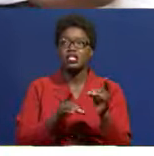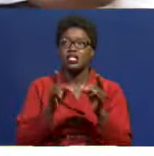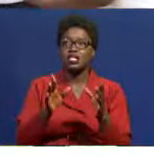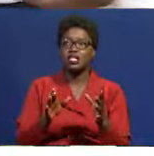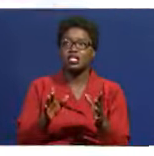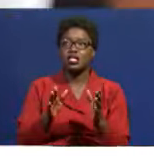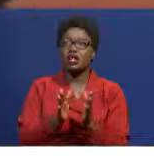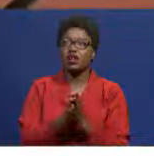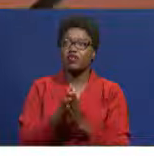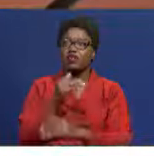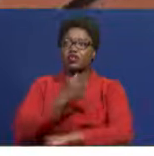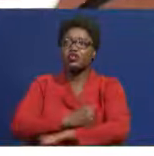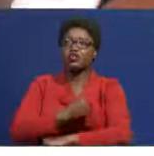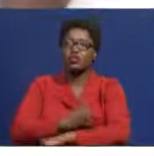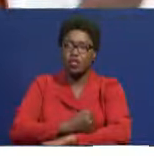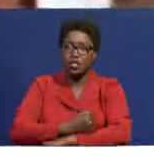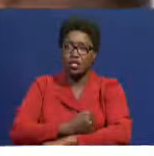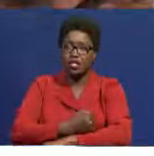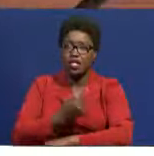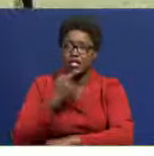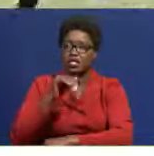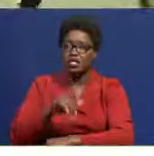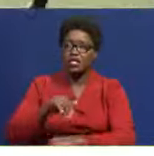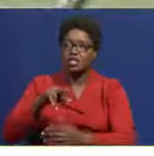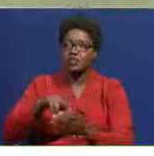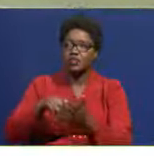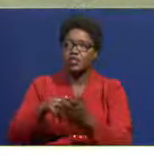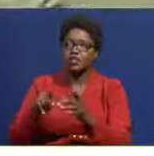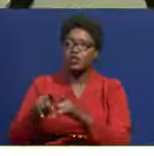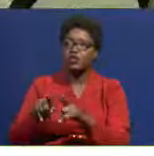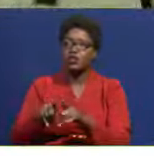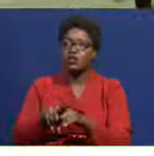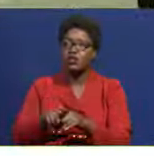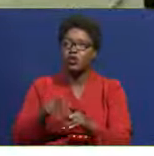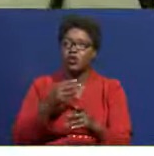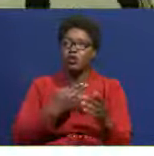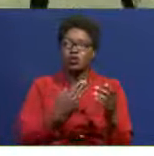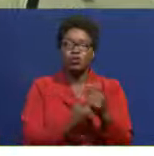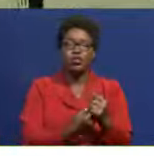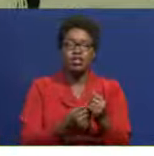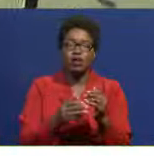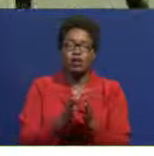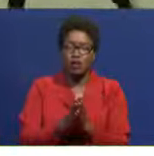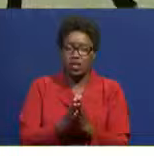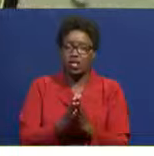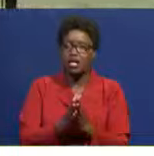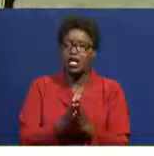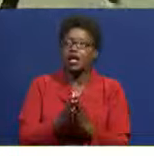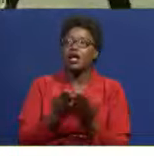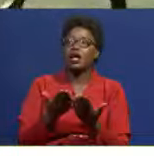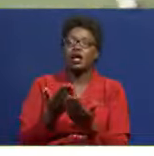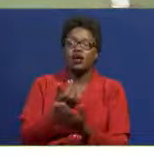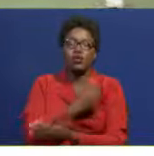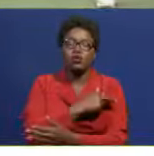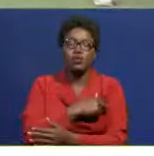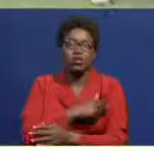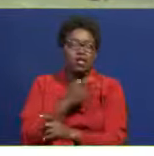Field Group of Schools, Boniface Owiti, says the initiative is also looking forward to partnering with Msambweni Hospital in Diani, Kwale